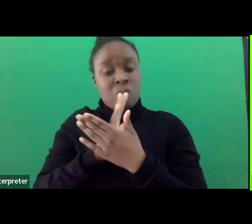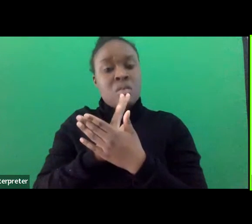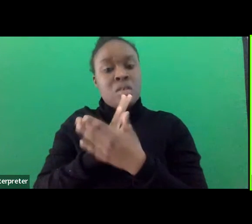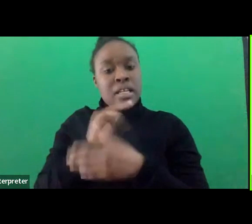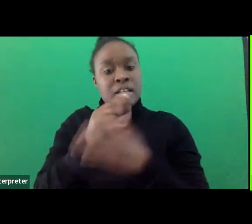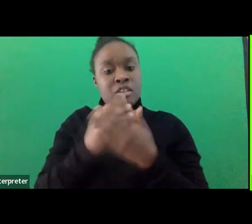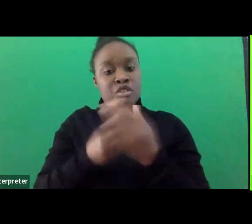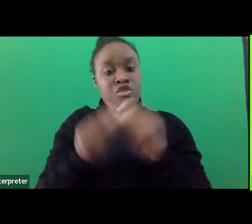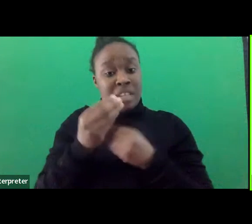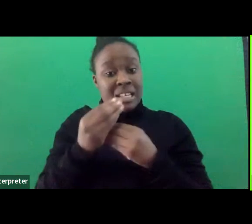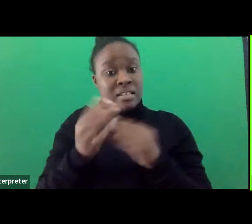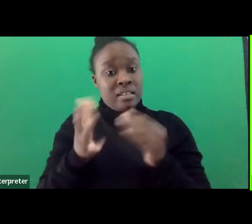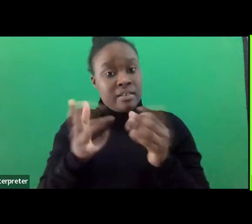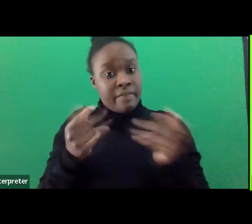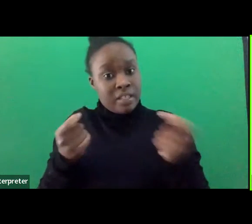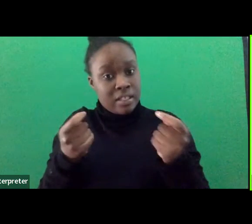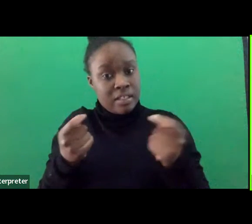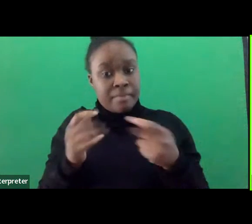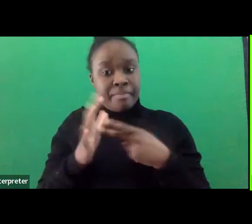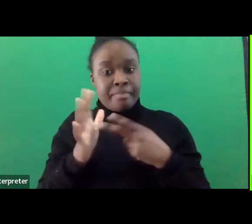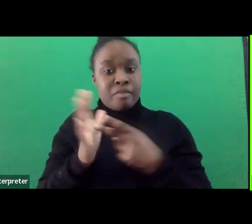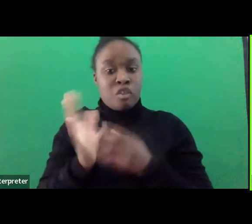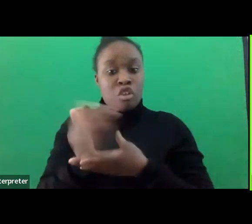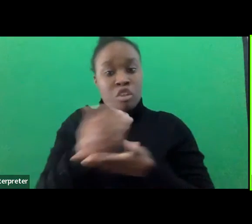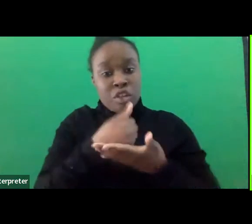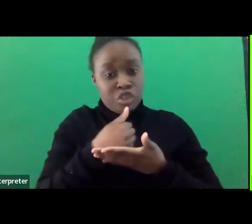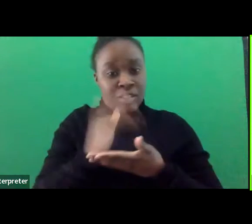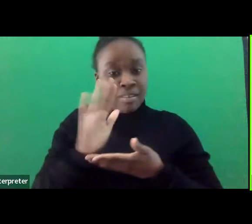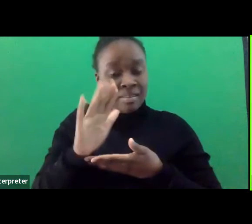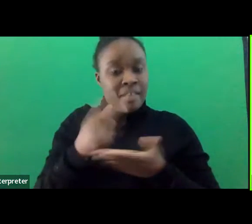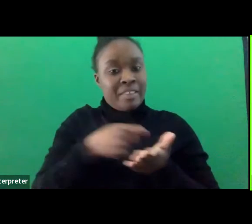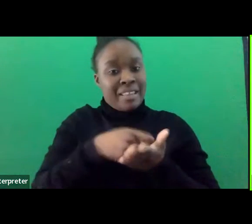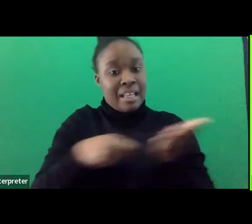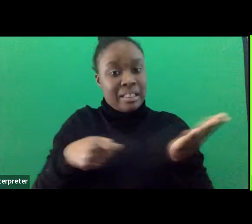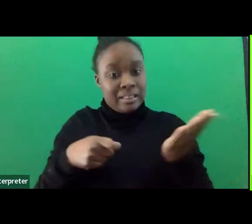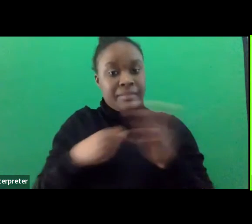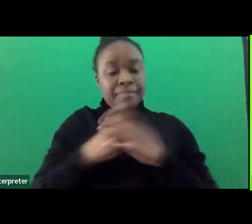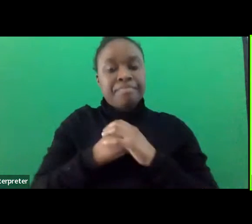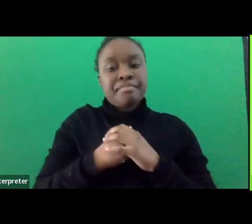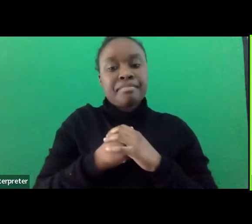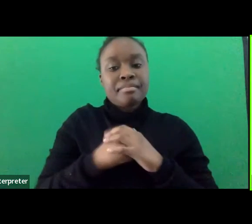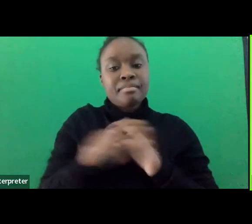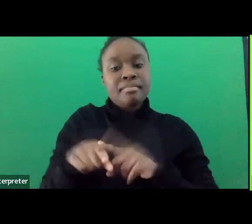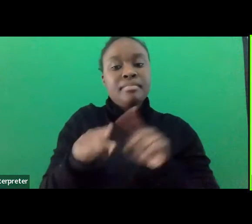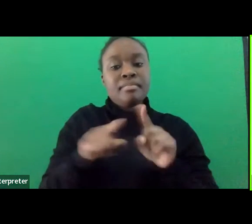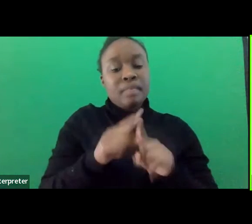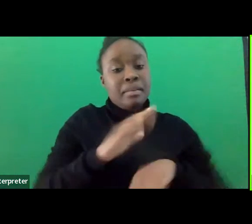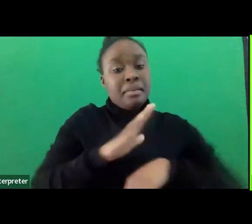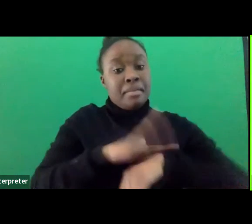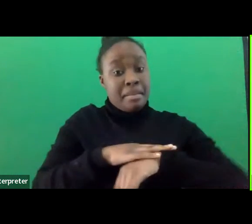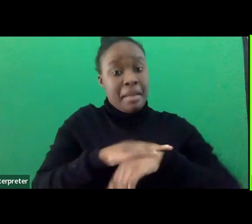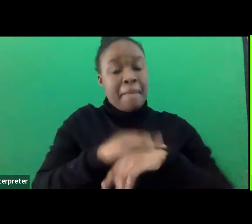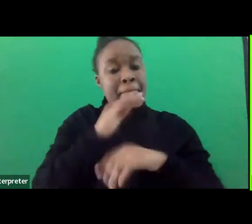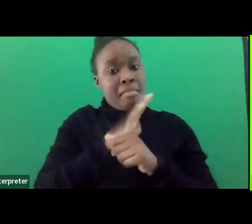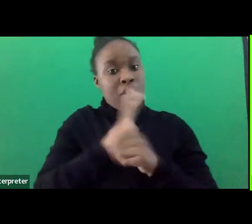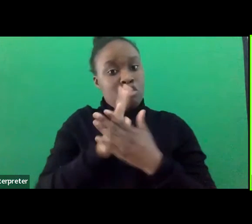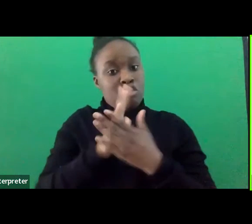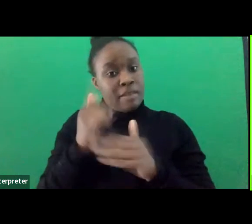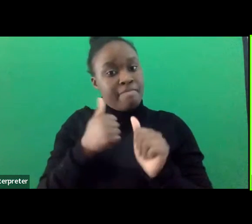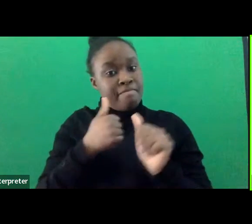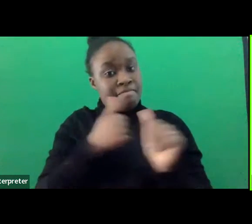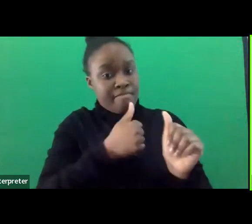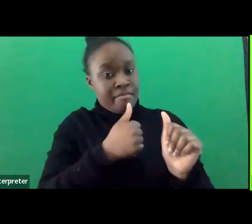facilitation, collection of the correct taxes, and at the same time, improving compliance. SARS's